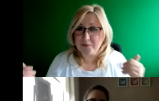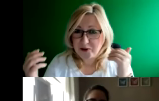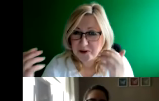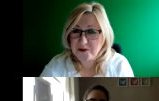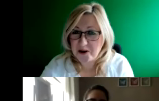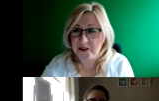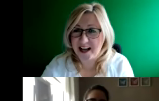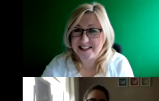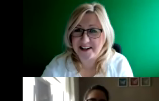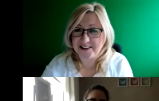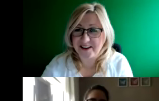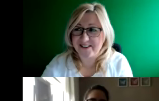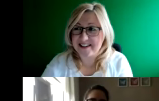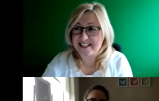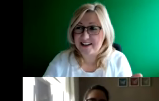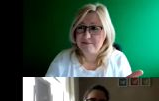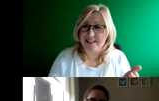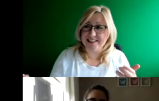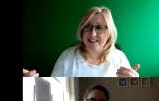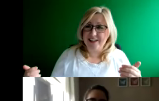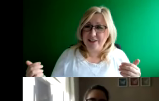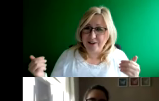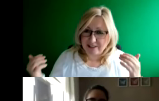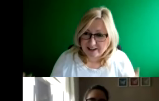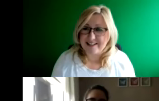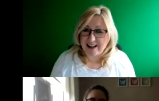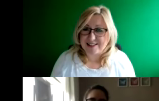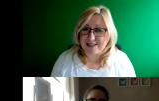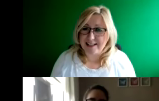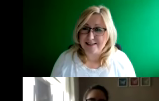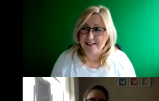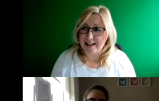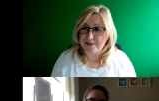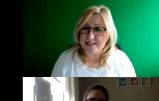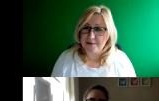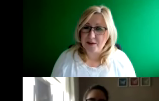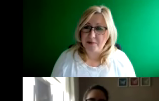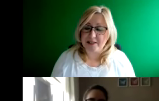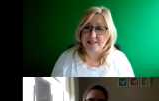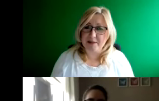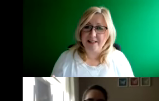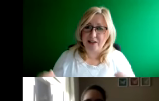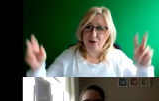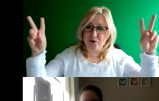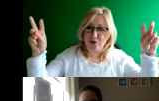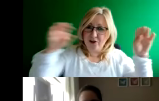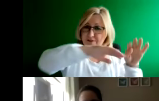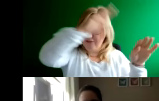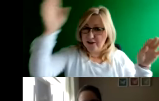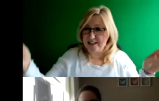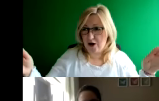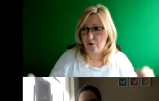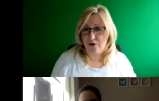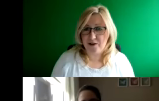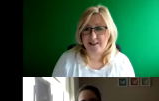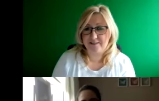language. You know that that's not the way it works, right? Because you have learned lots of signs in the language, but it doesn't mean that you